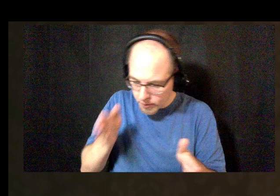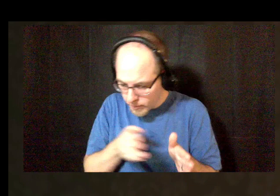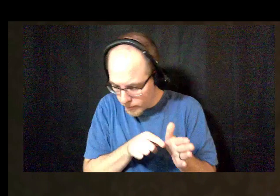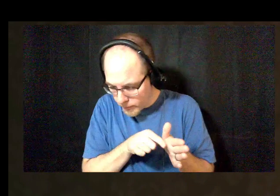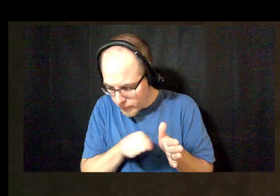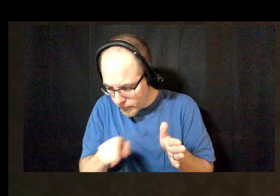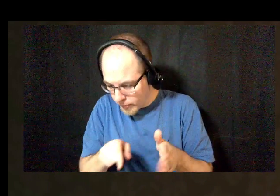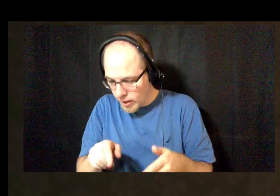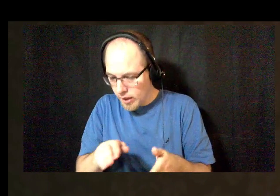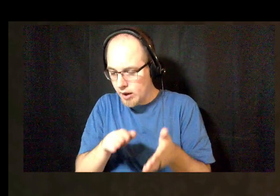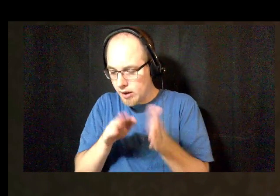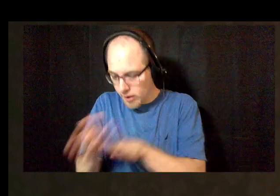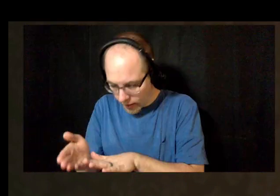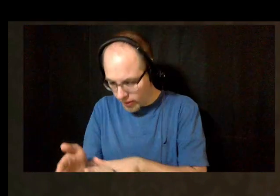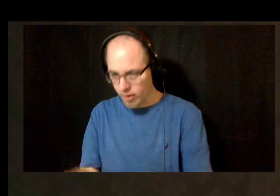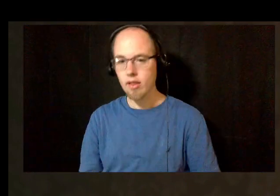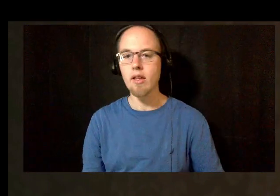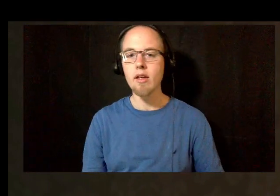death.